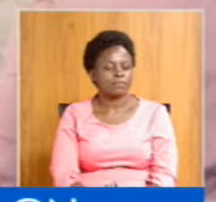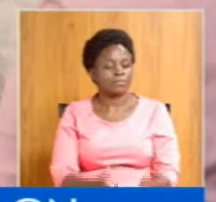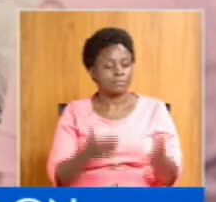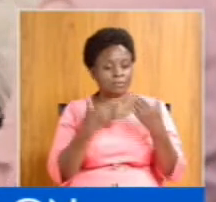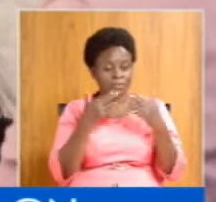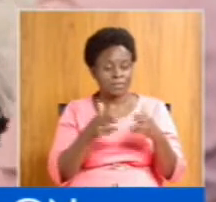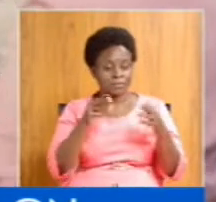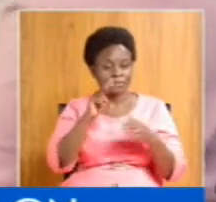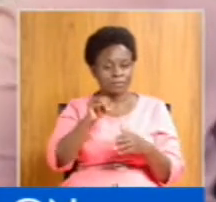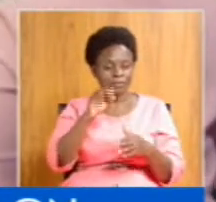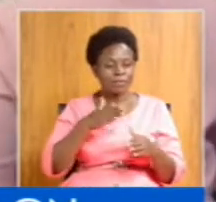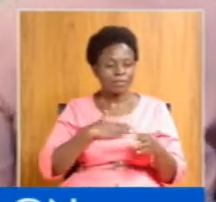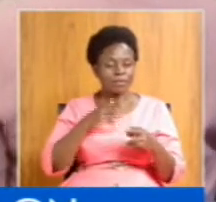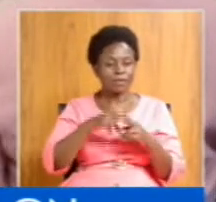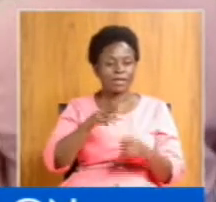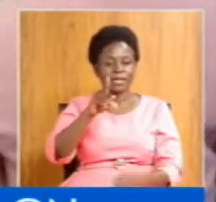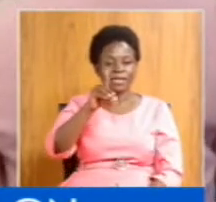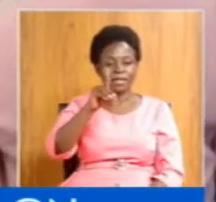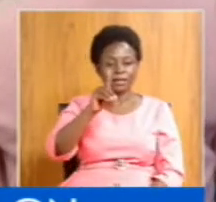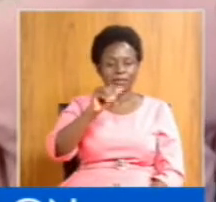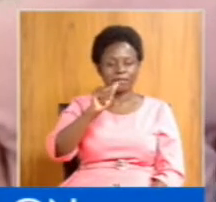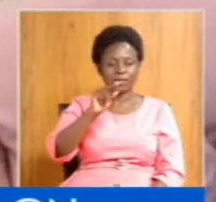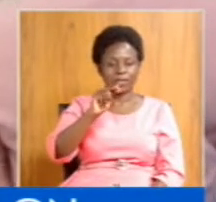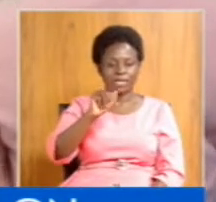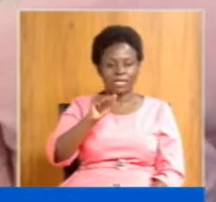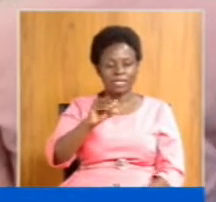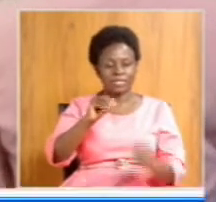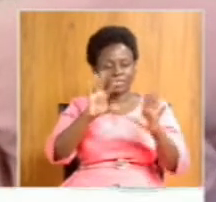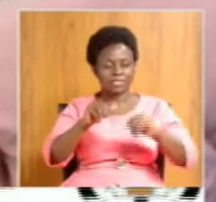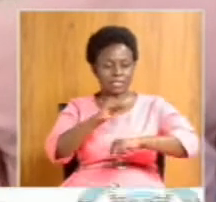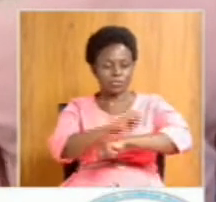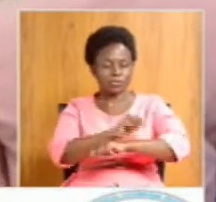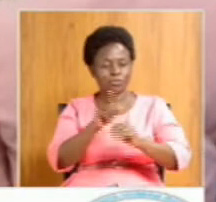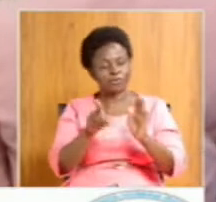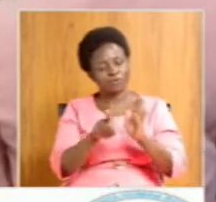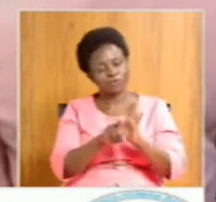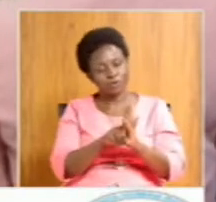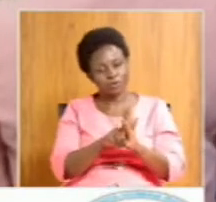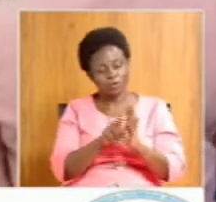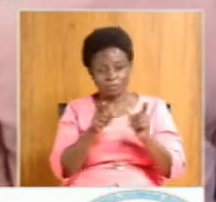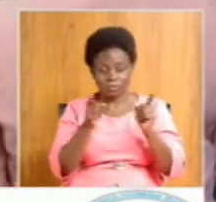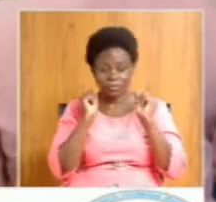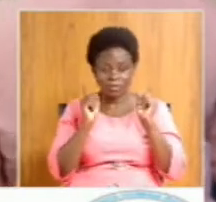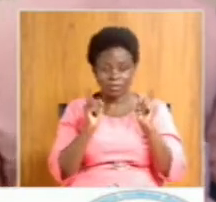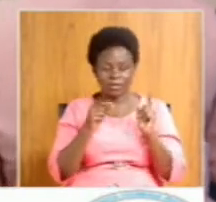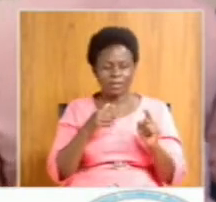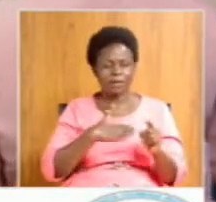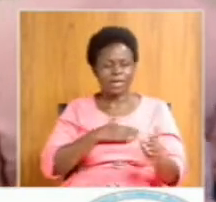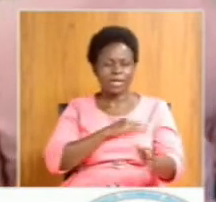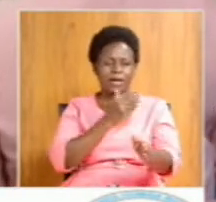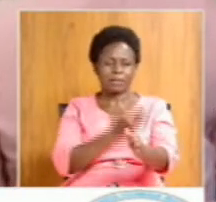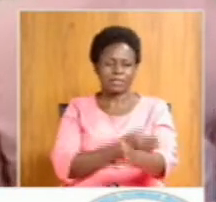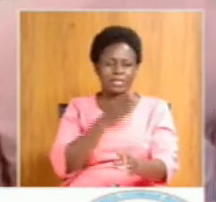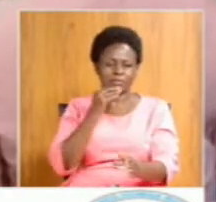Thank you very much, moderator. My name is Diana Humuza. teach at the School of Loma Carey University. But in this capacity, I will speak as